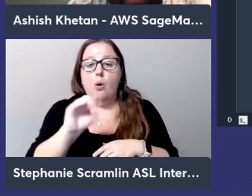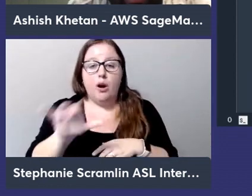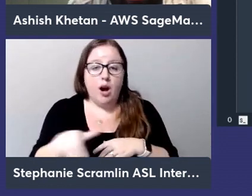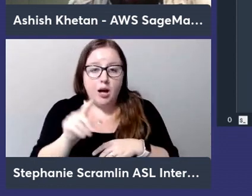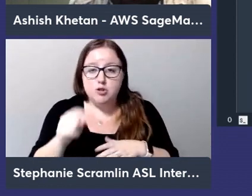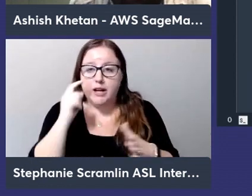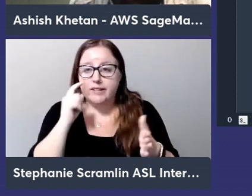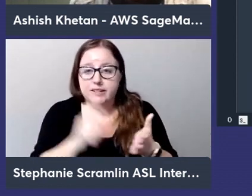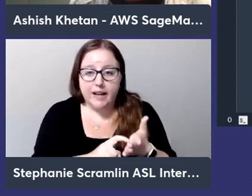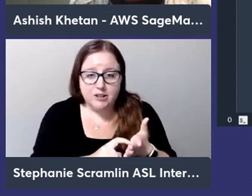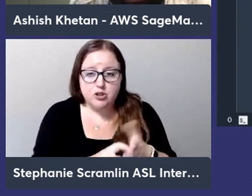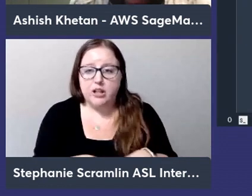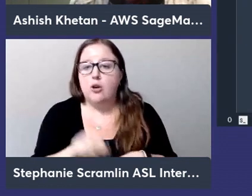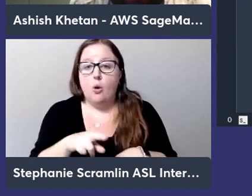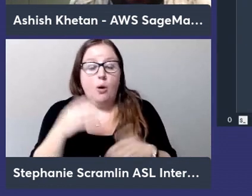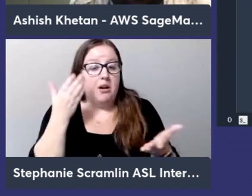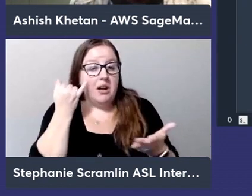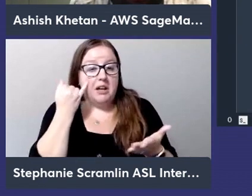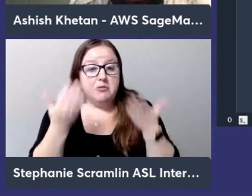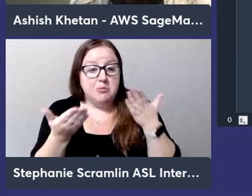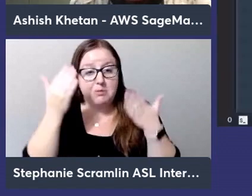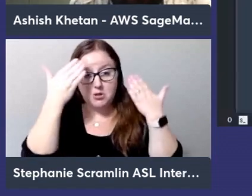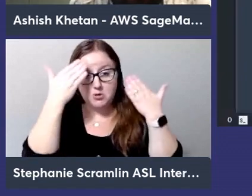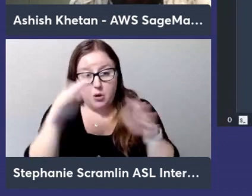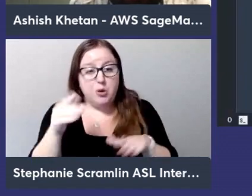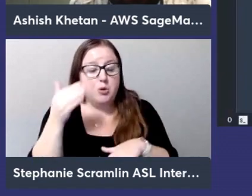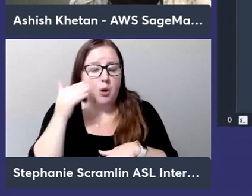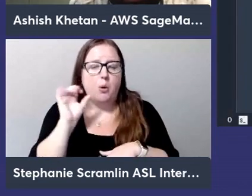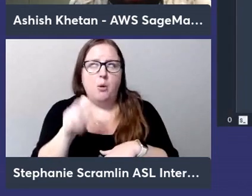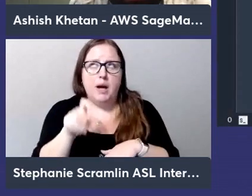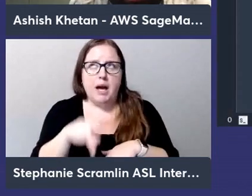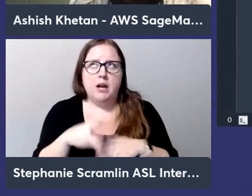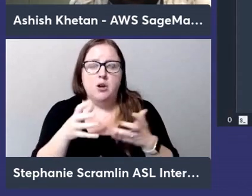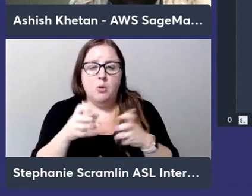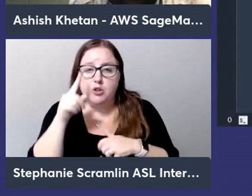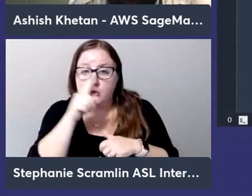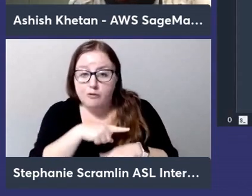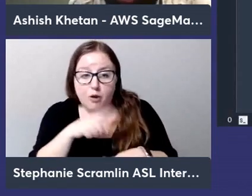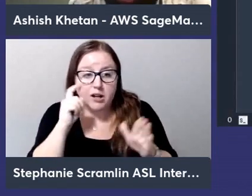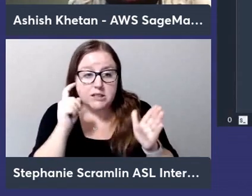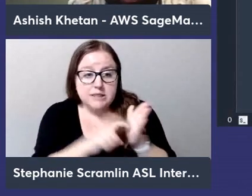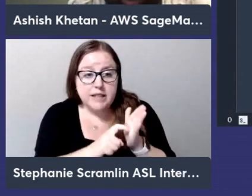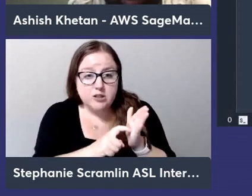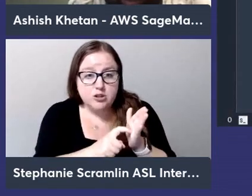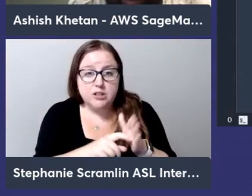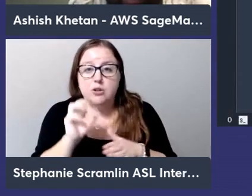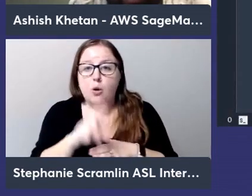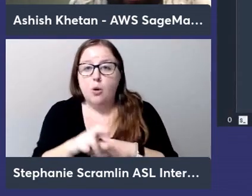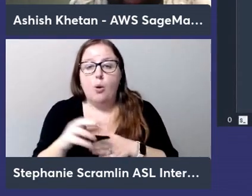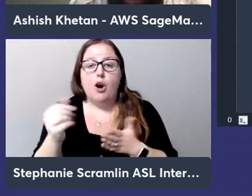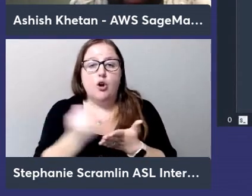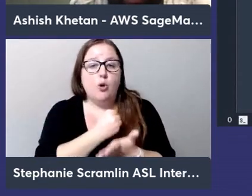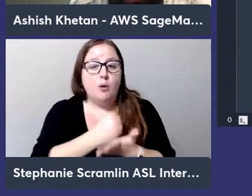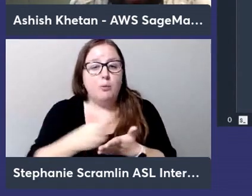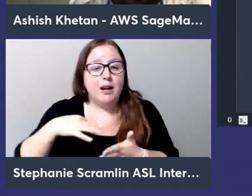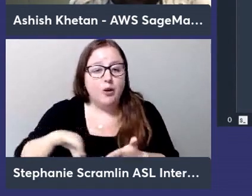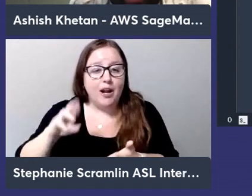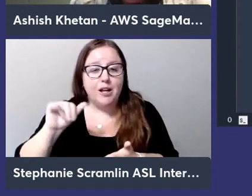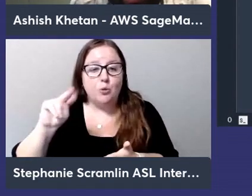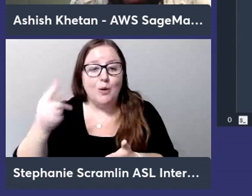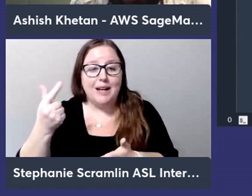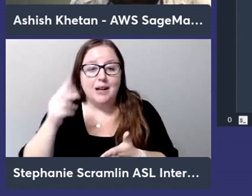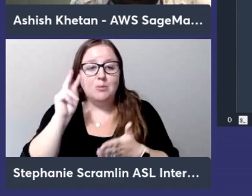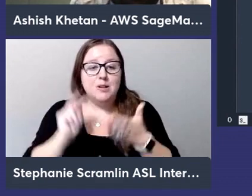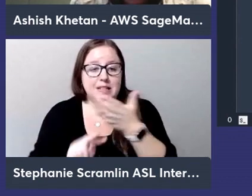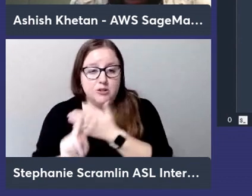detection? Or if you don't know that much, then you know that, okay, do you want to do fraud detection or corporate credit rating prediction? So